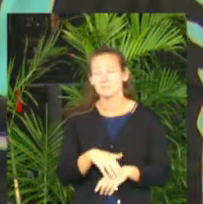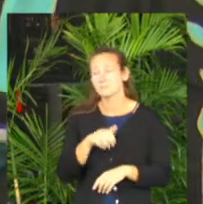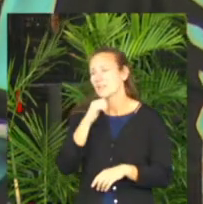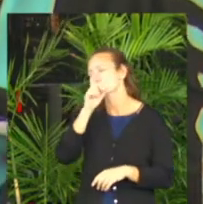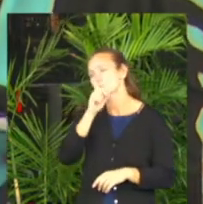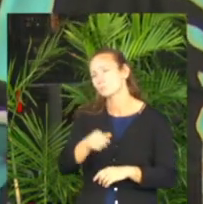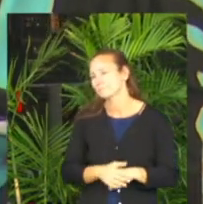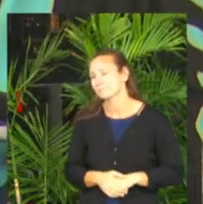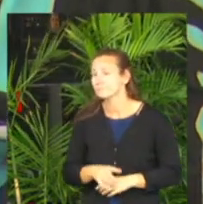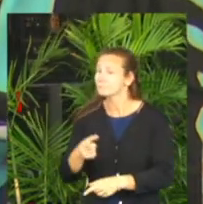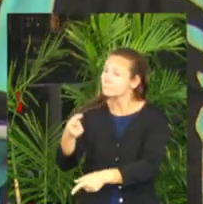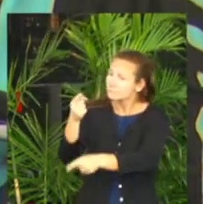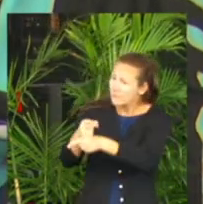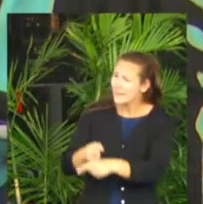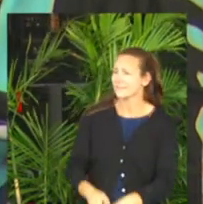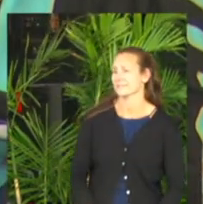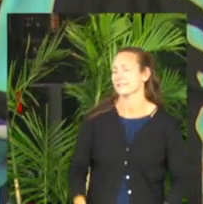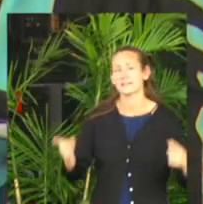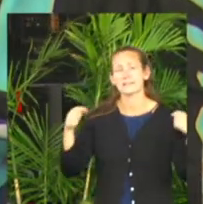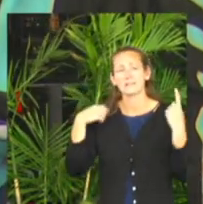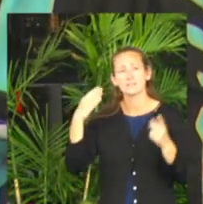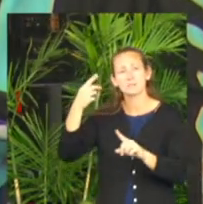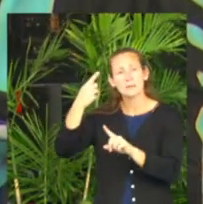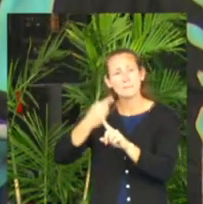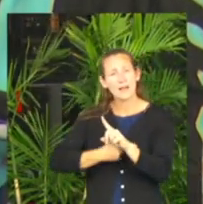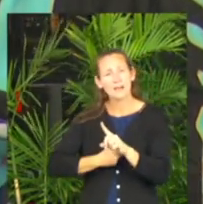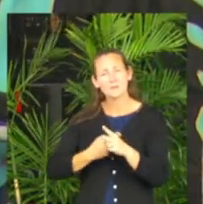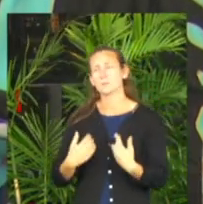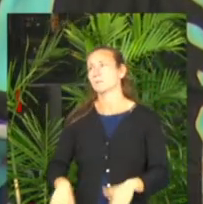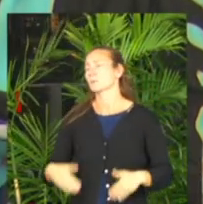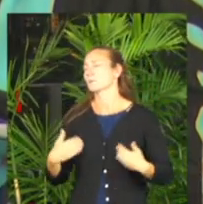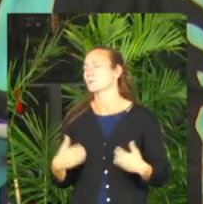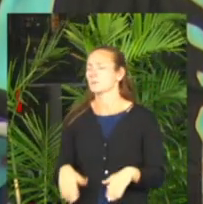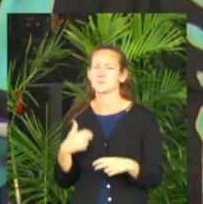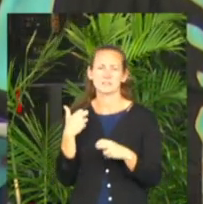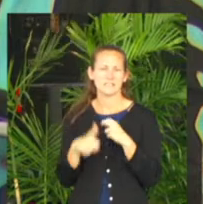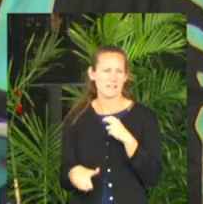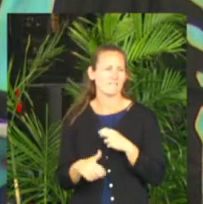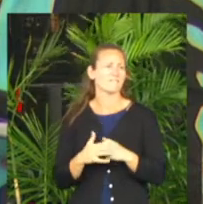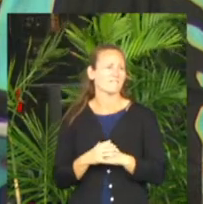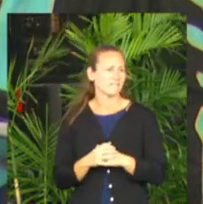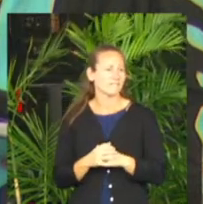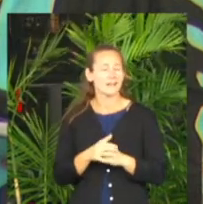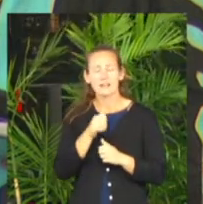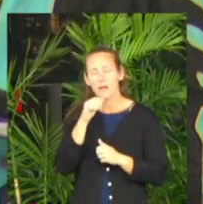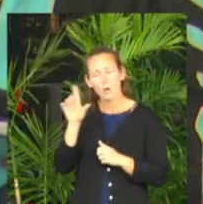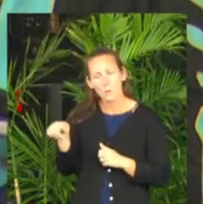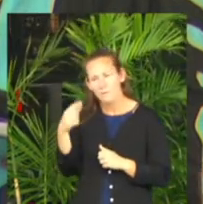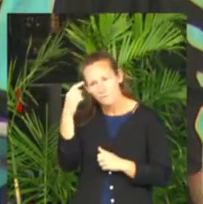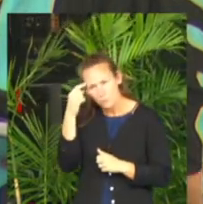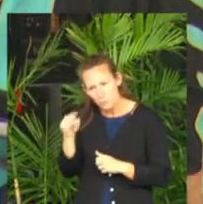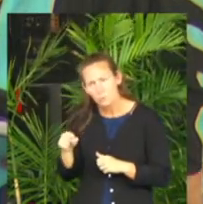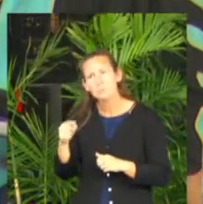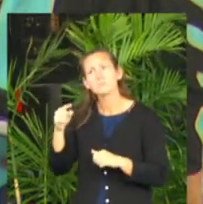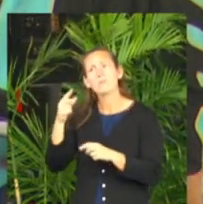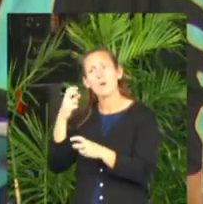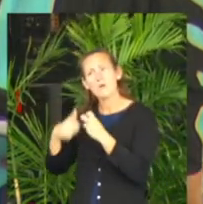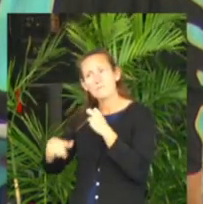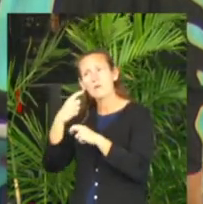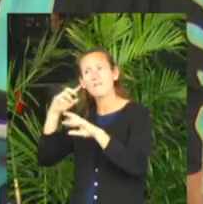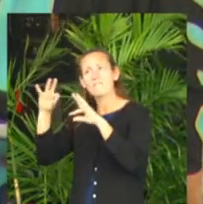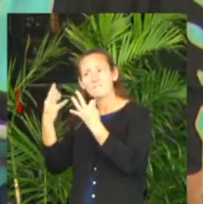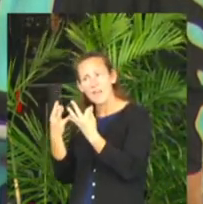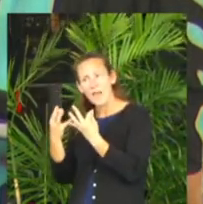true. You're right. These last 14 months have been hard. Not just for you, but for your families watching